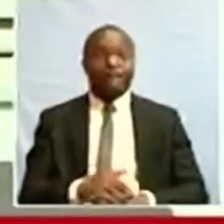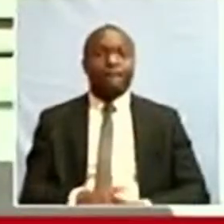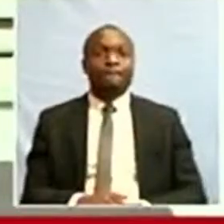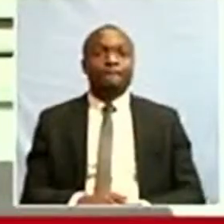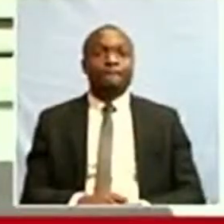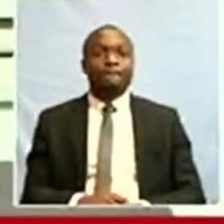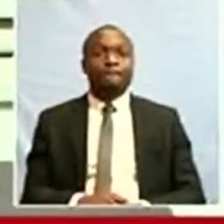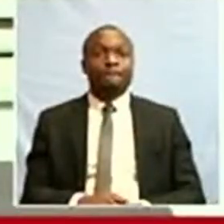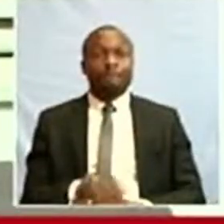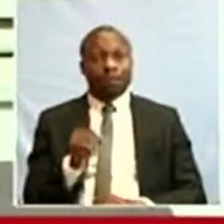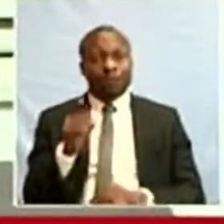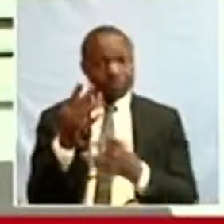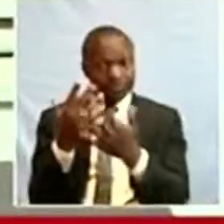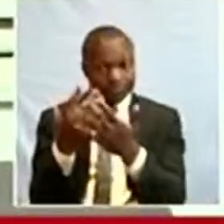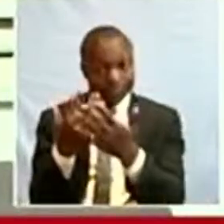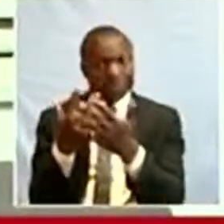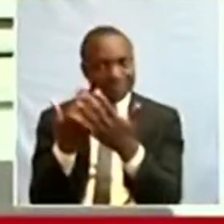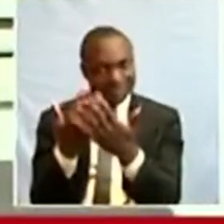You wait.